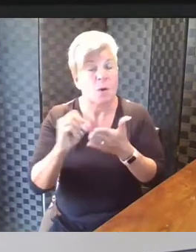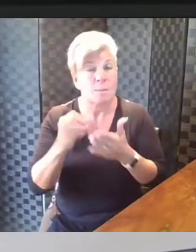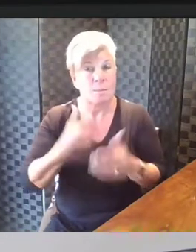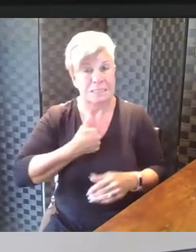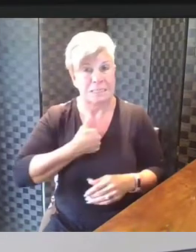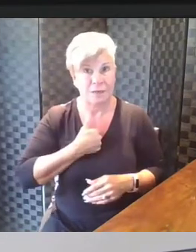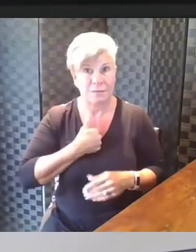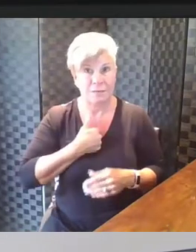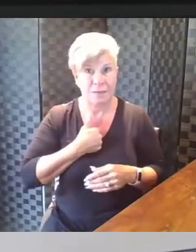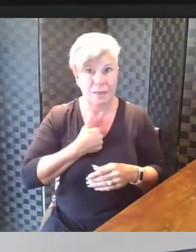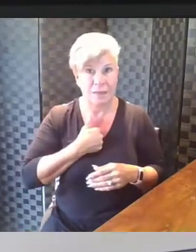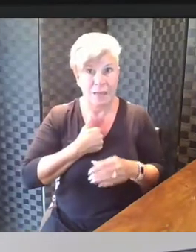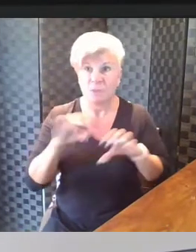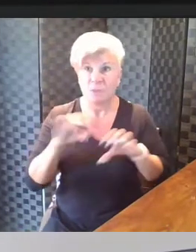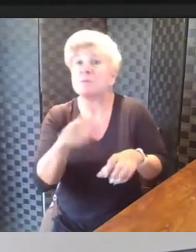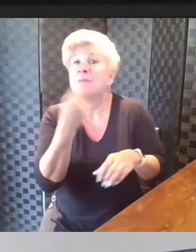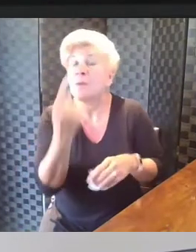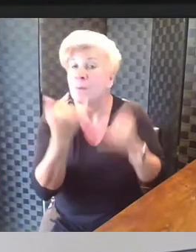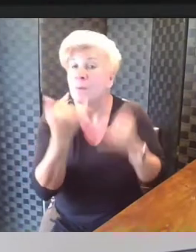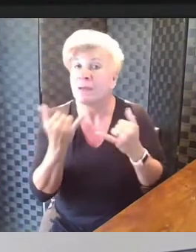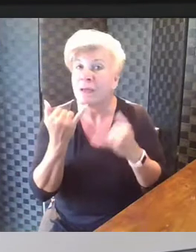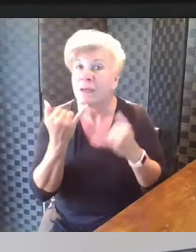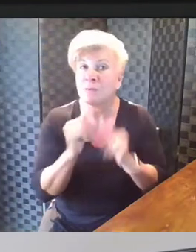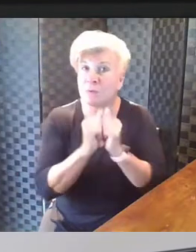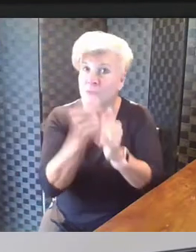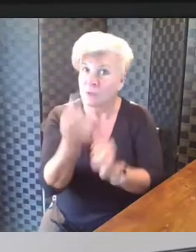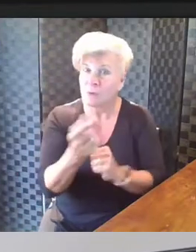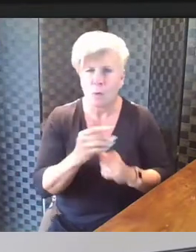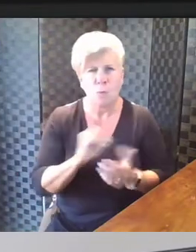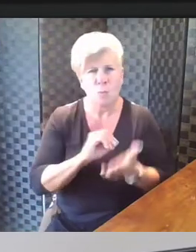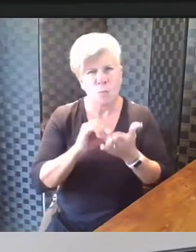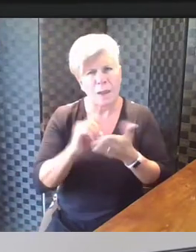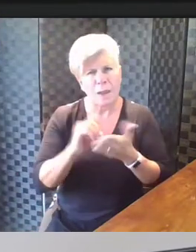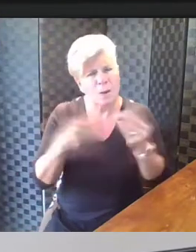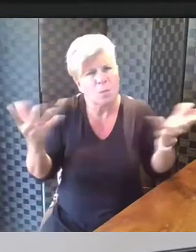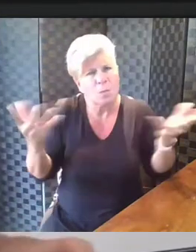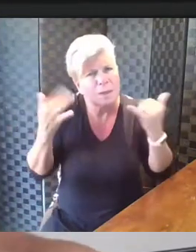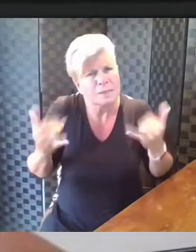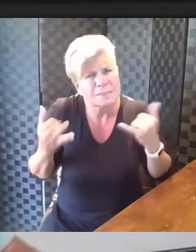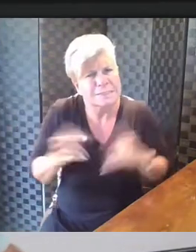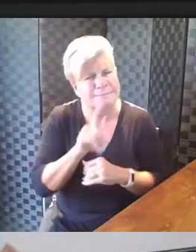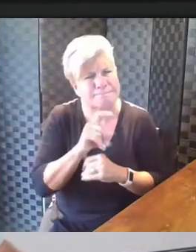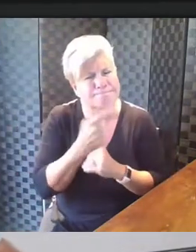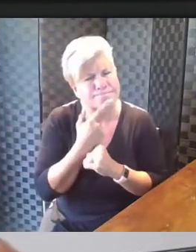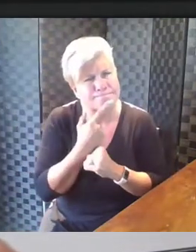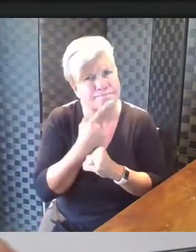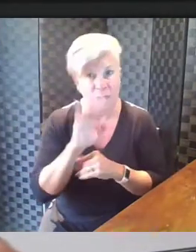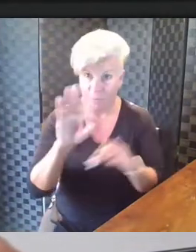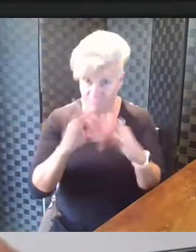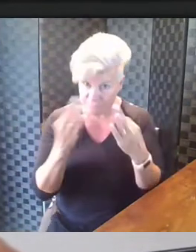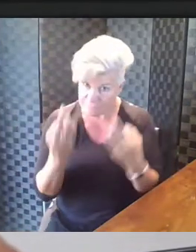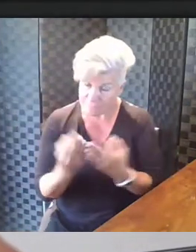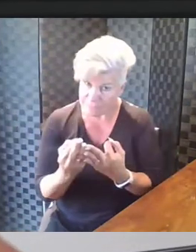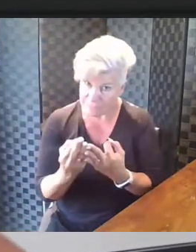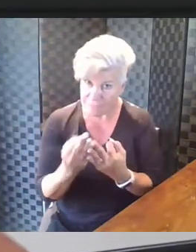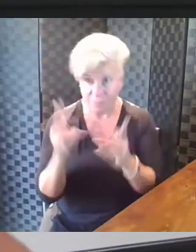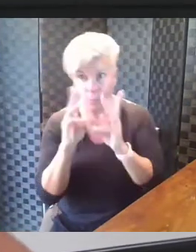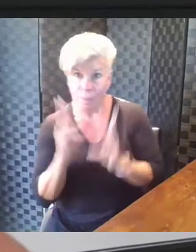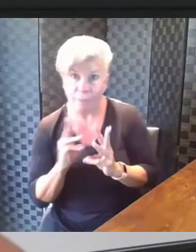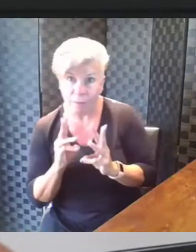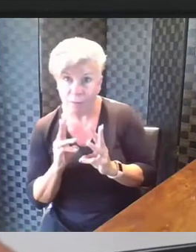up. But I'm going to do another one with you right now. What are you thinking we should write about today? Your family? The